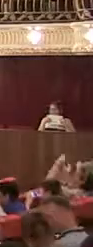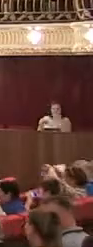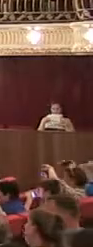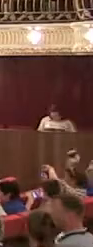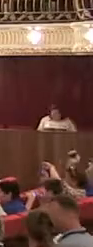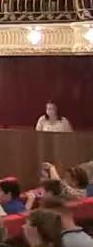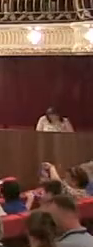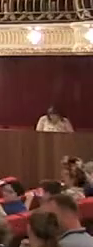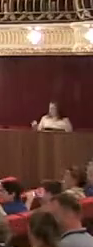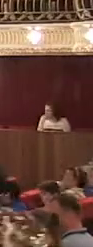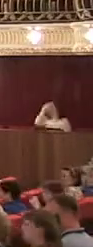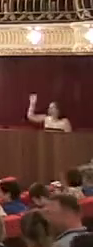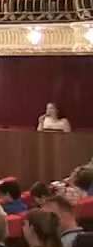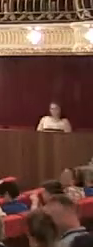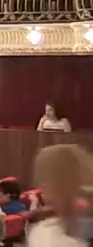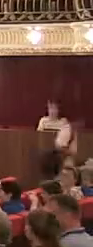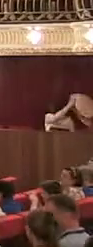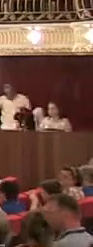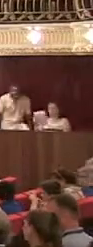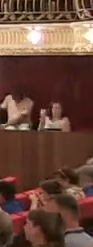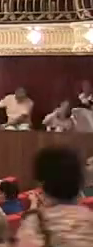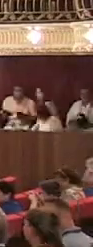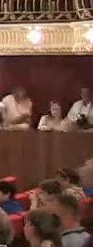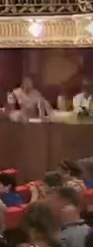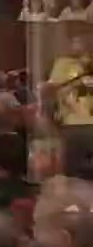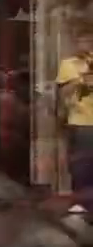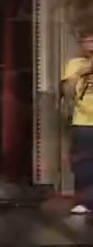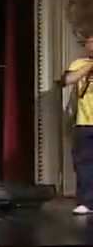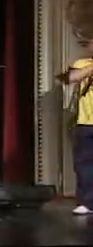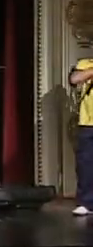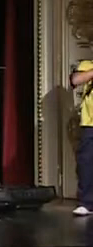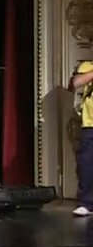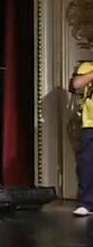dei bailando que a rosa se desfolhou.